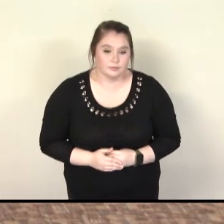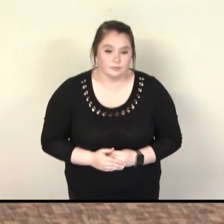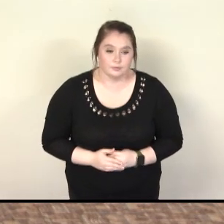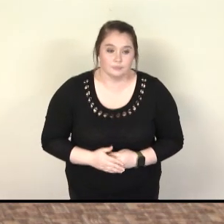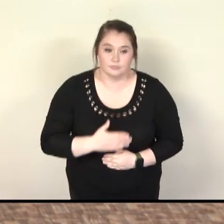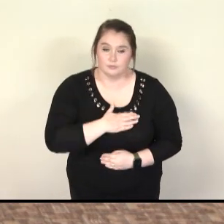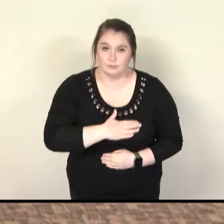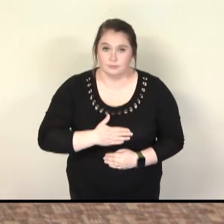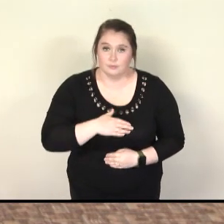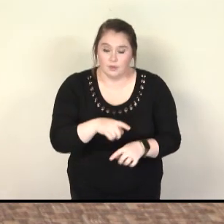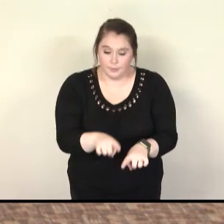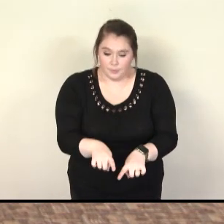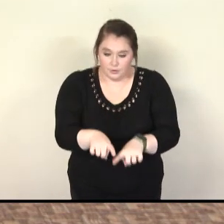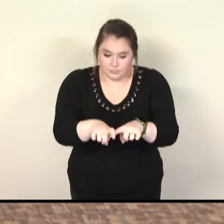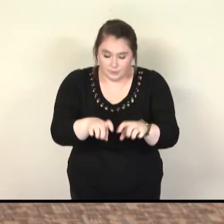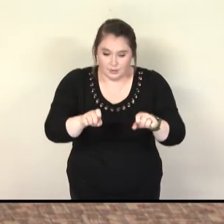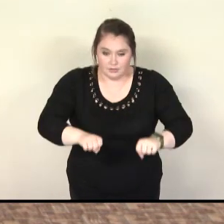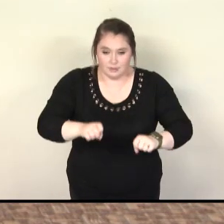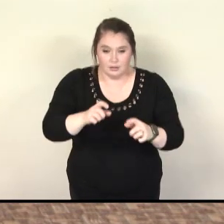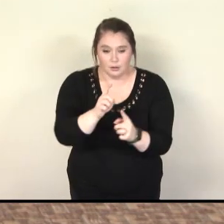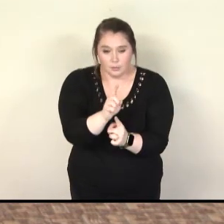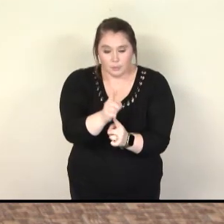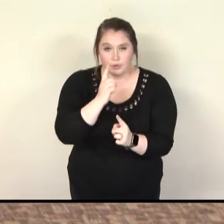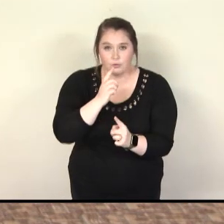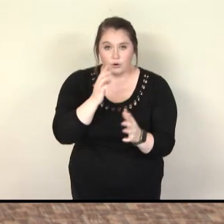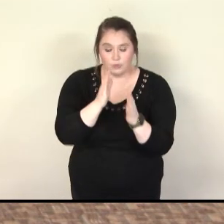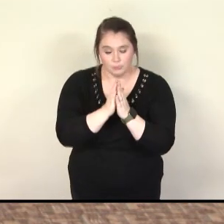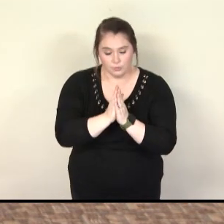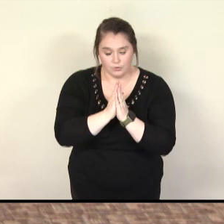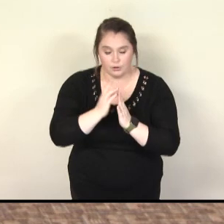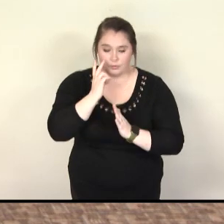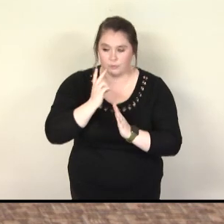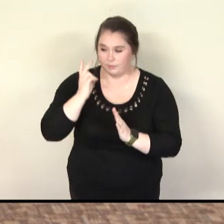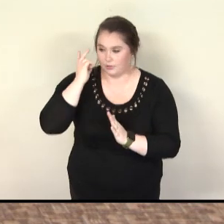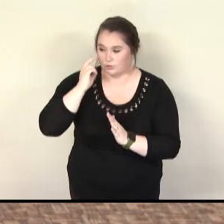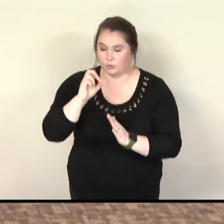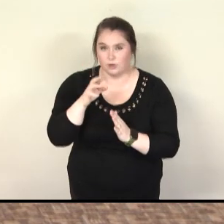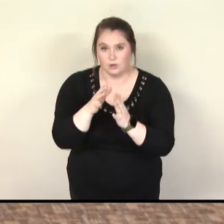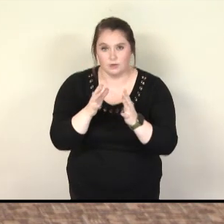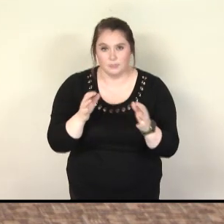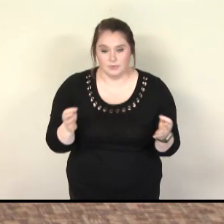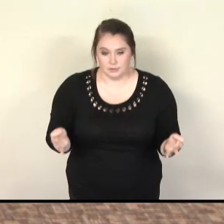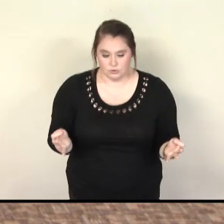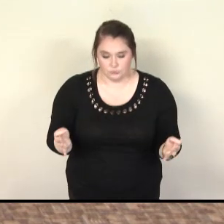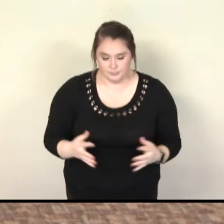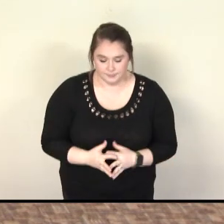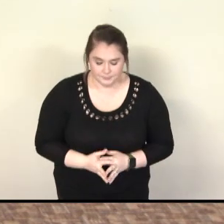Please pause with me as we take time for prayer, contemplation, reflection, or meditation.